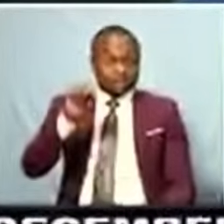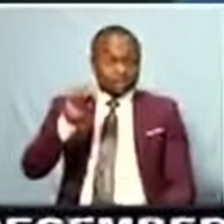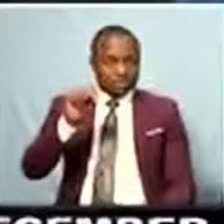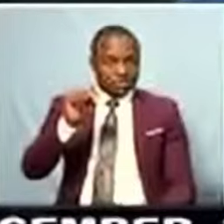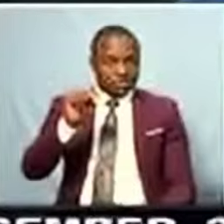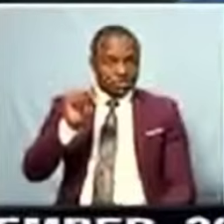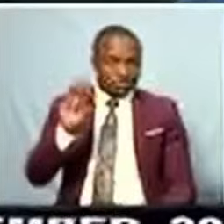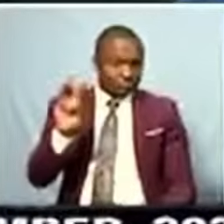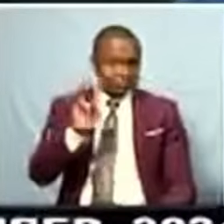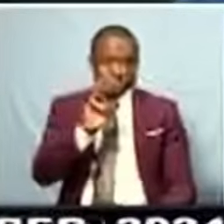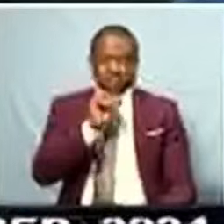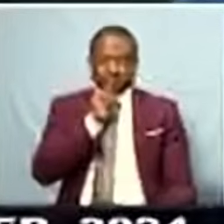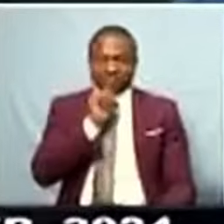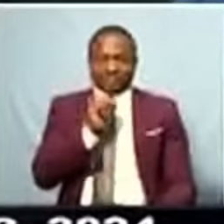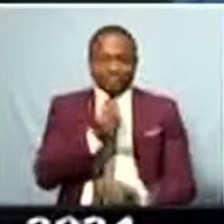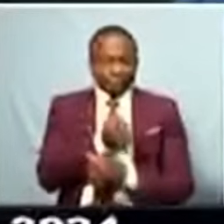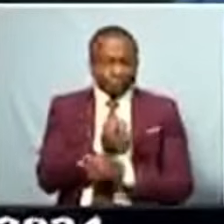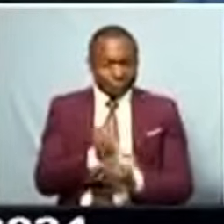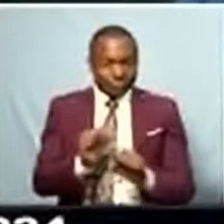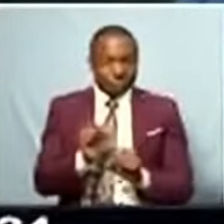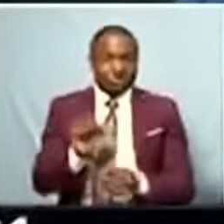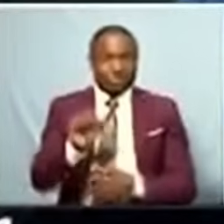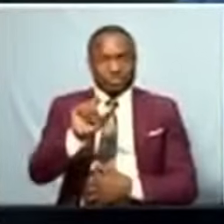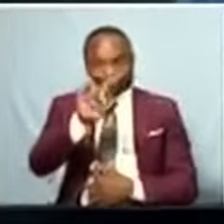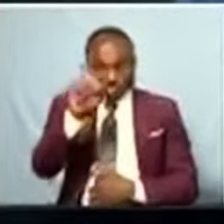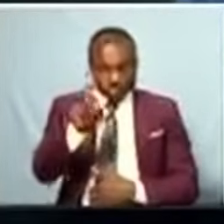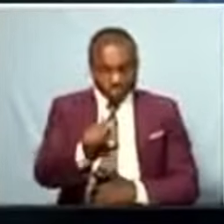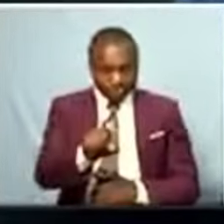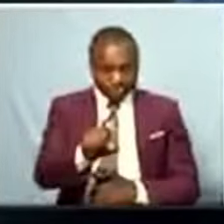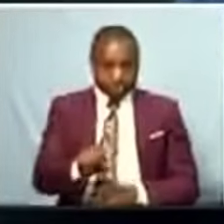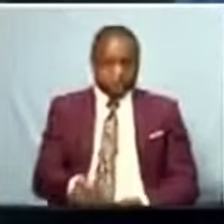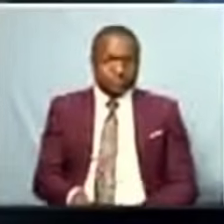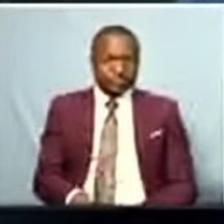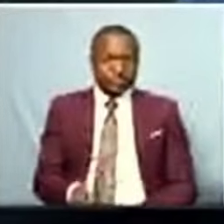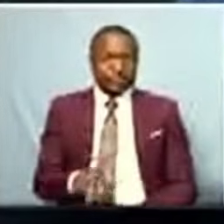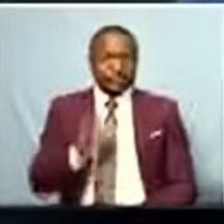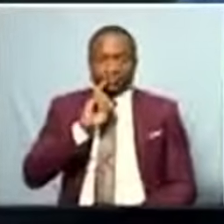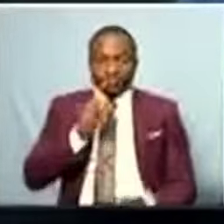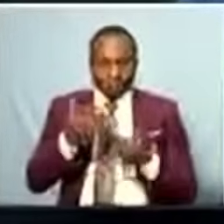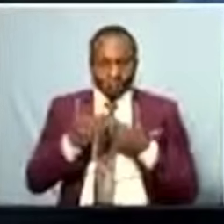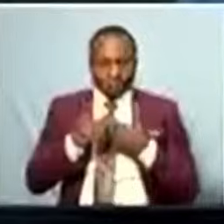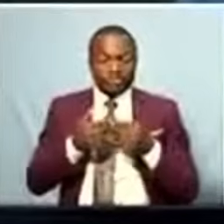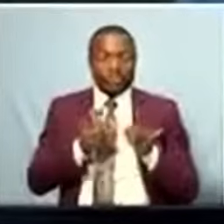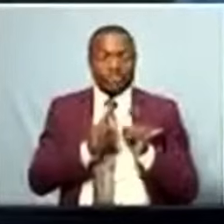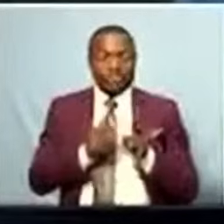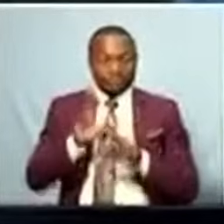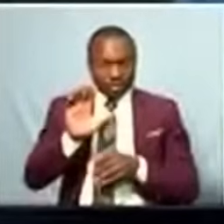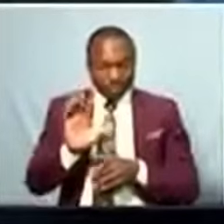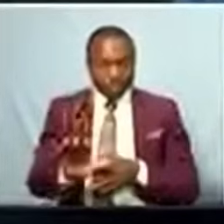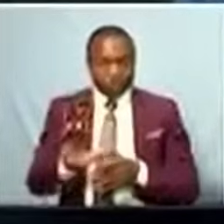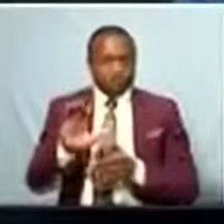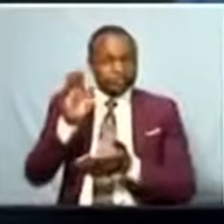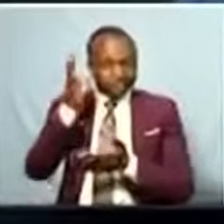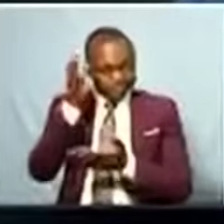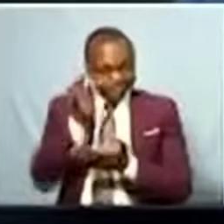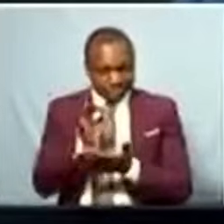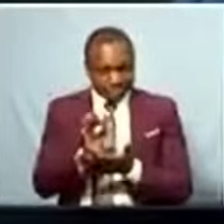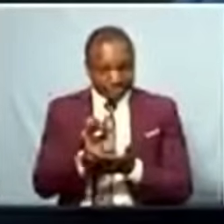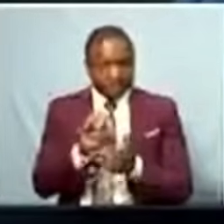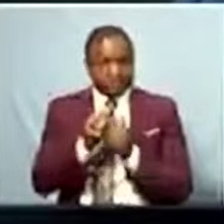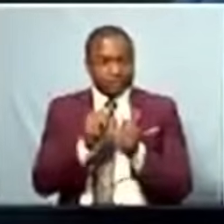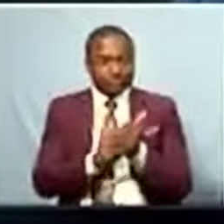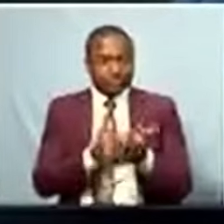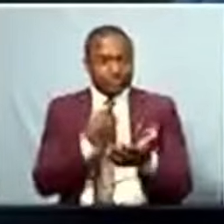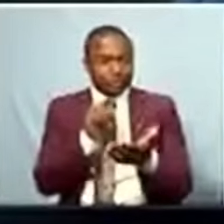not addressing the question. So let's have an answer from the Permanent Secretary concerning